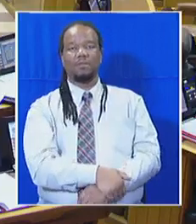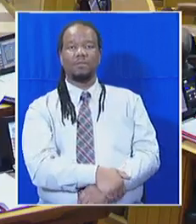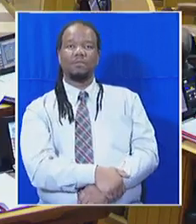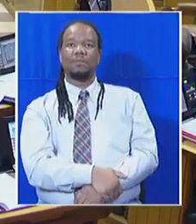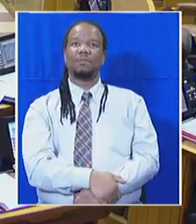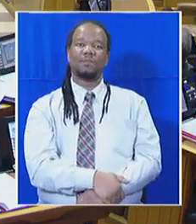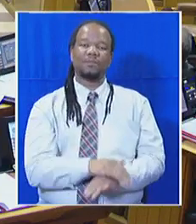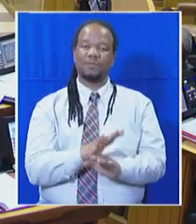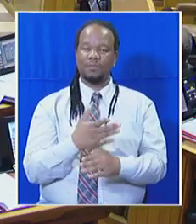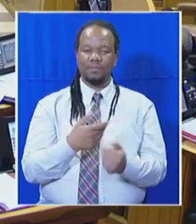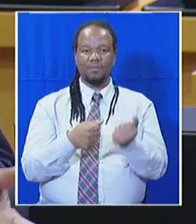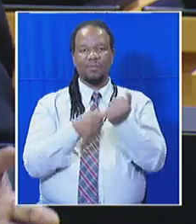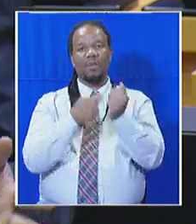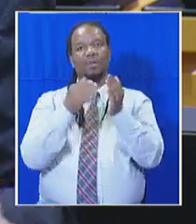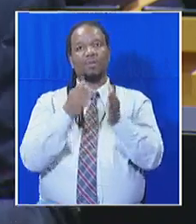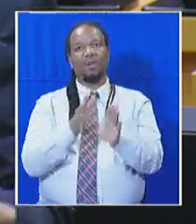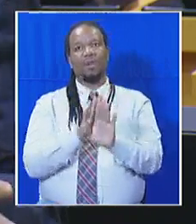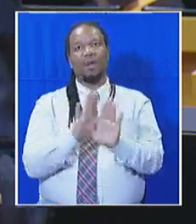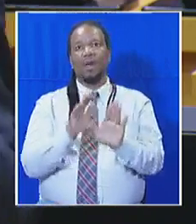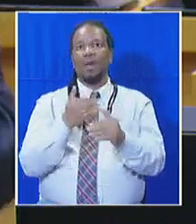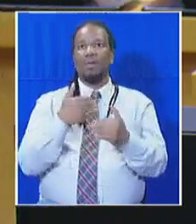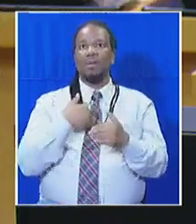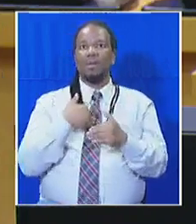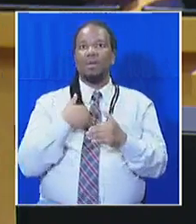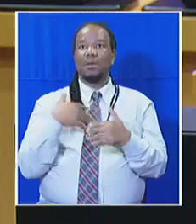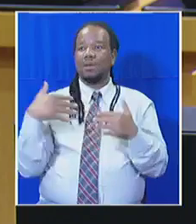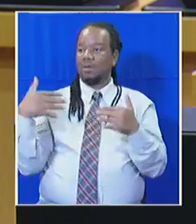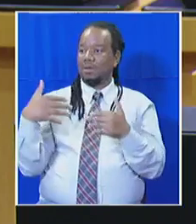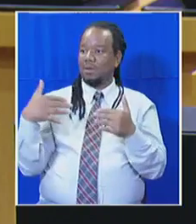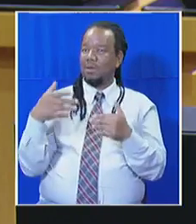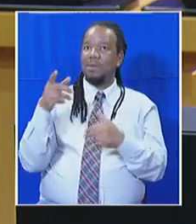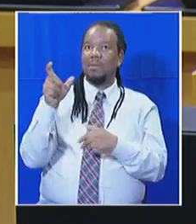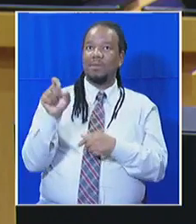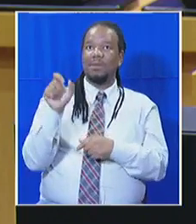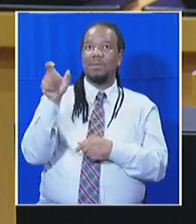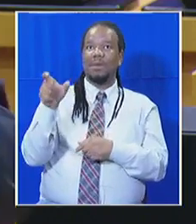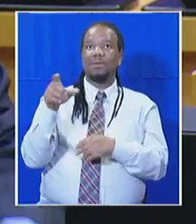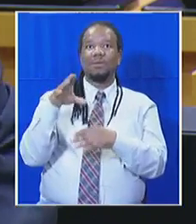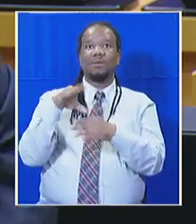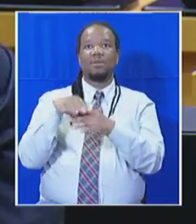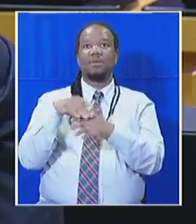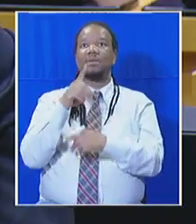Honorable Deputy Speaker, I did not threaten anyone. That's why he's sitting down and keeping quiet.